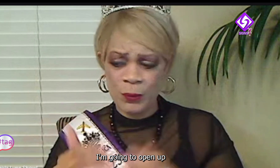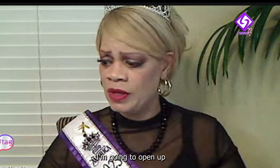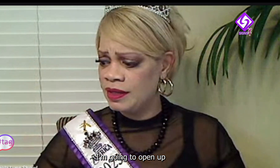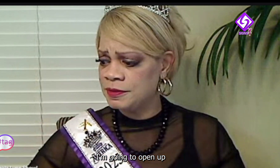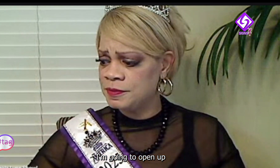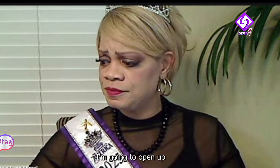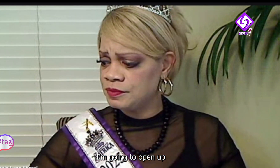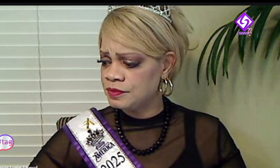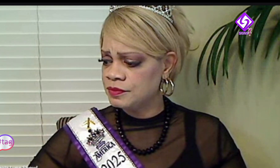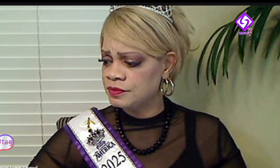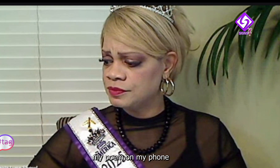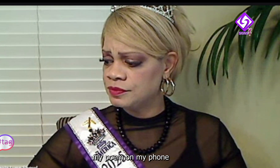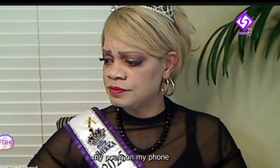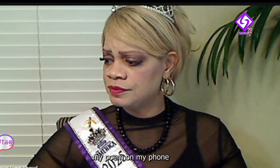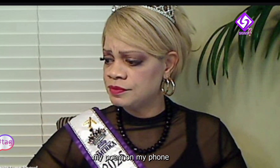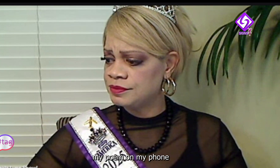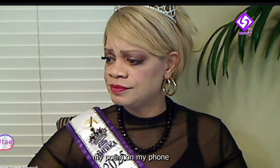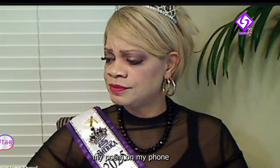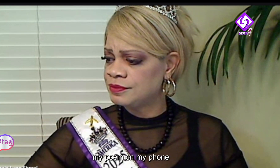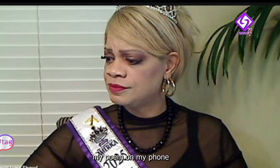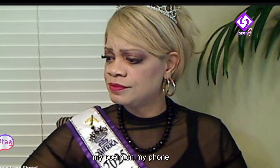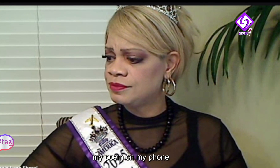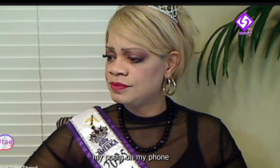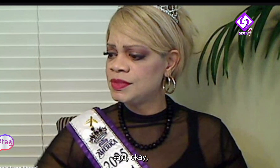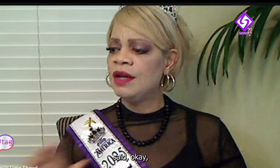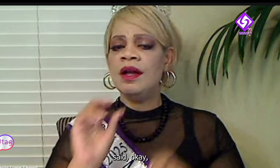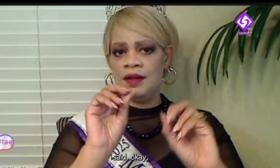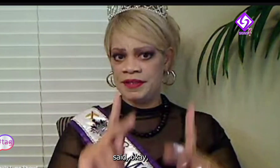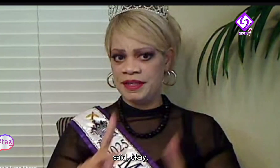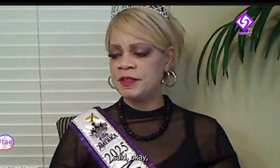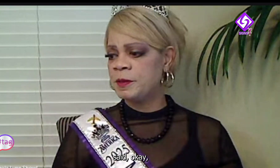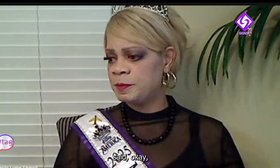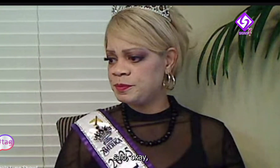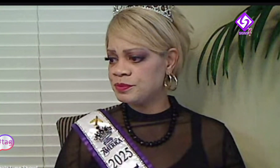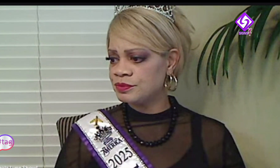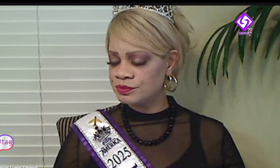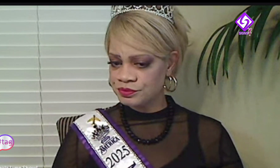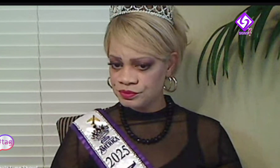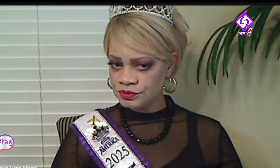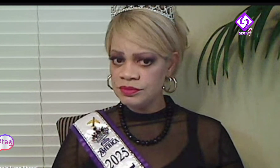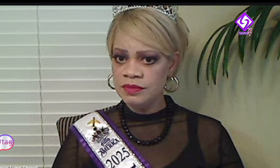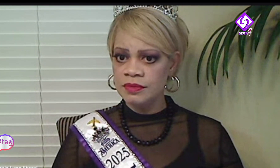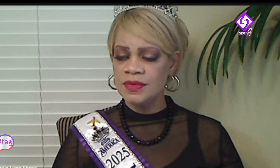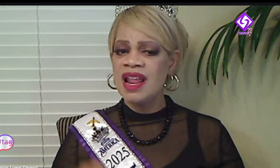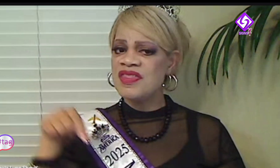up my poem on my phone. Is that okay?